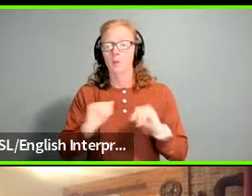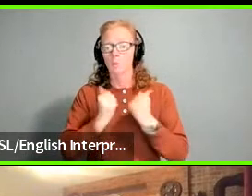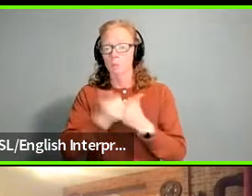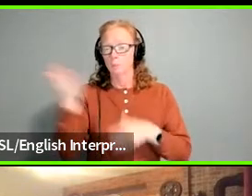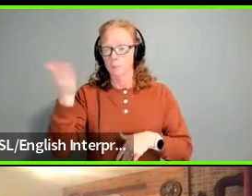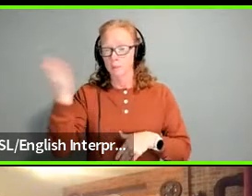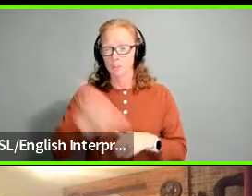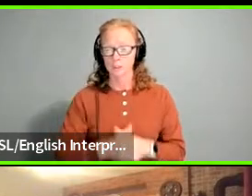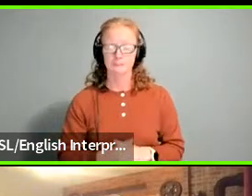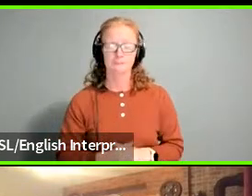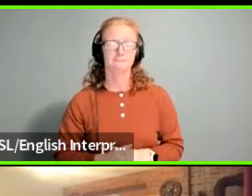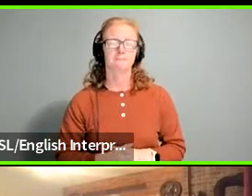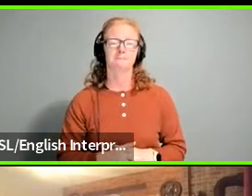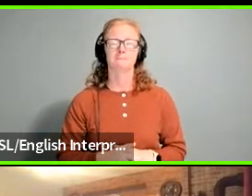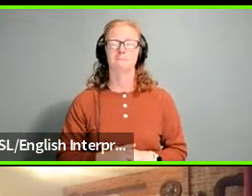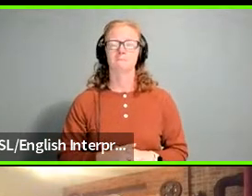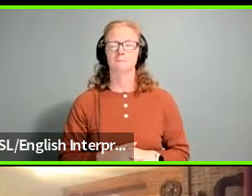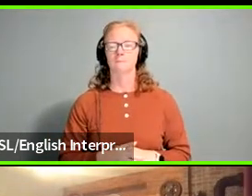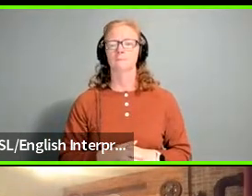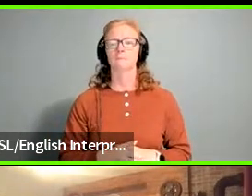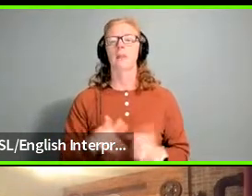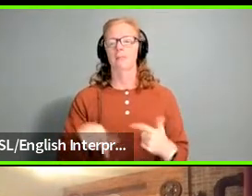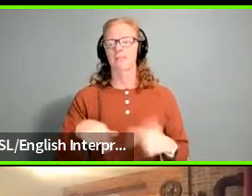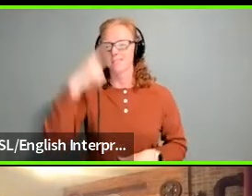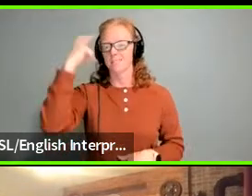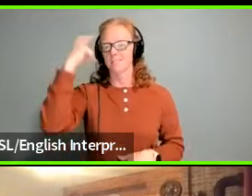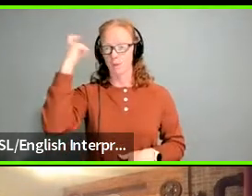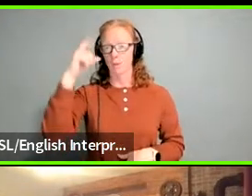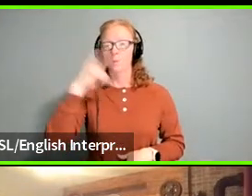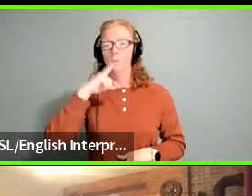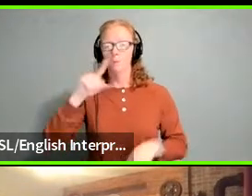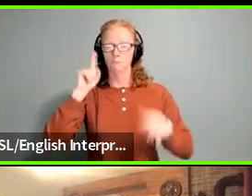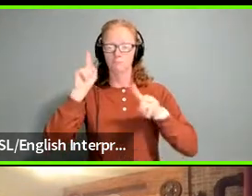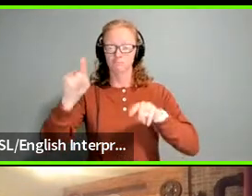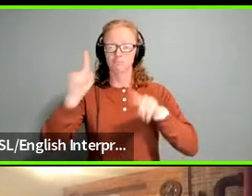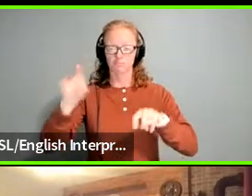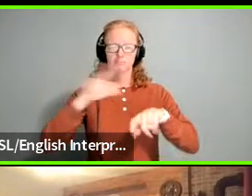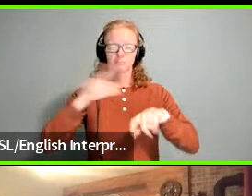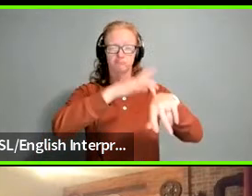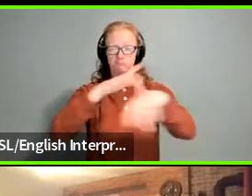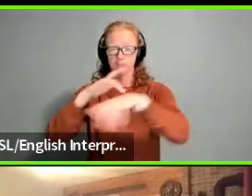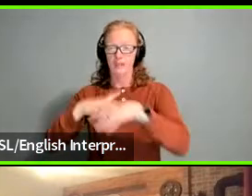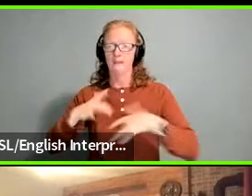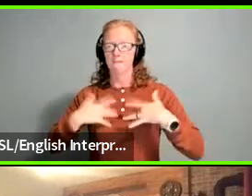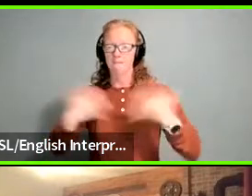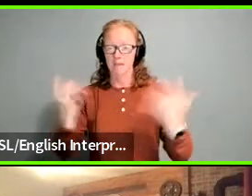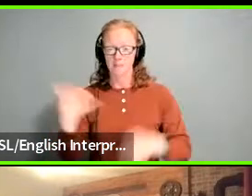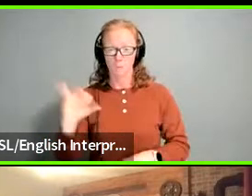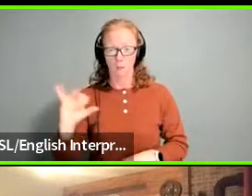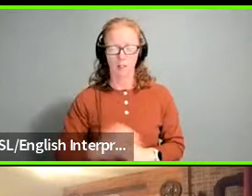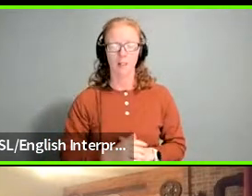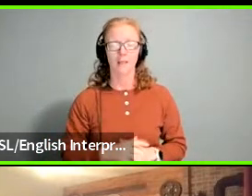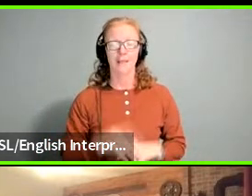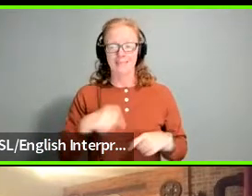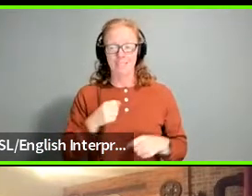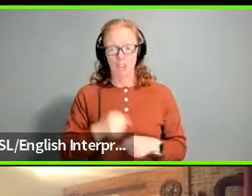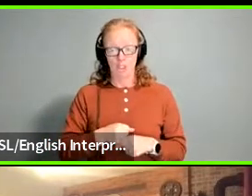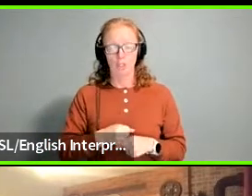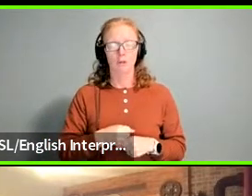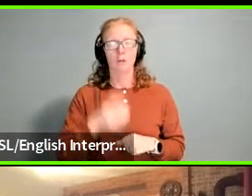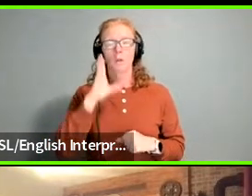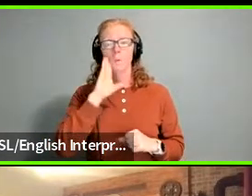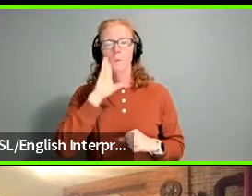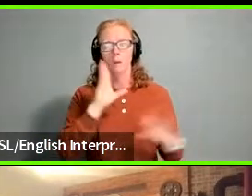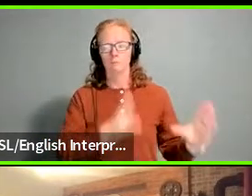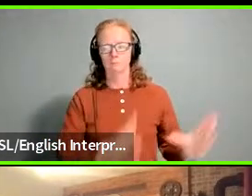that I talked about. And over the summer, we were in Clark County going to some of the events as well. This year, we'll be planning to go